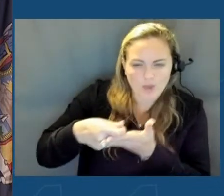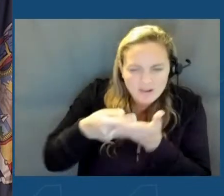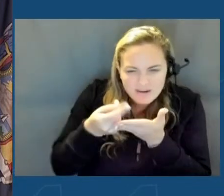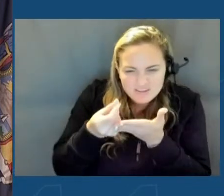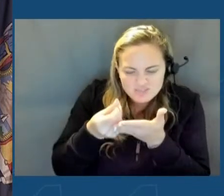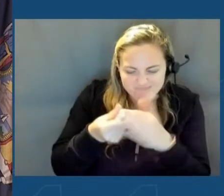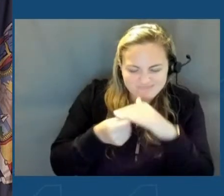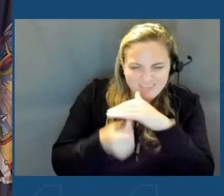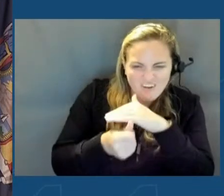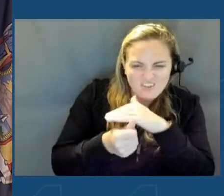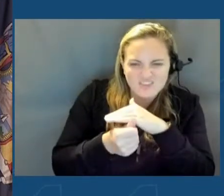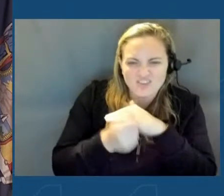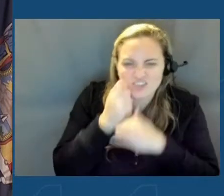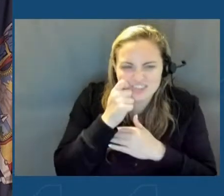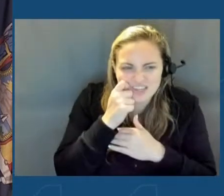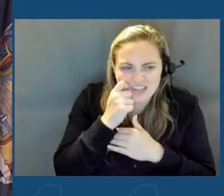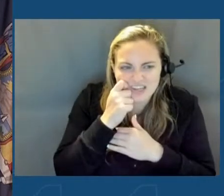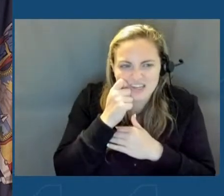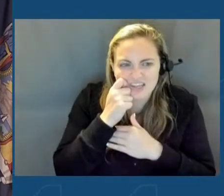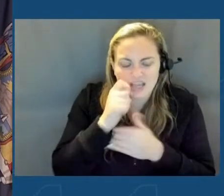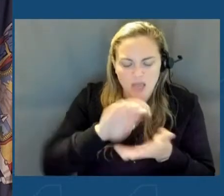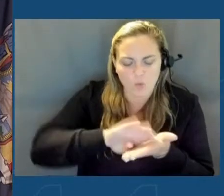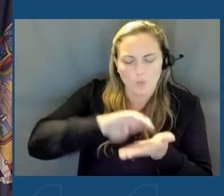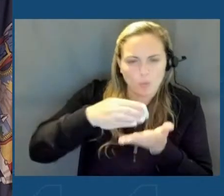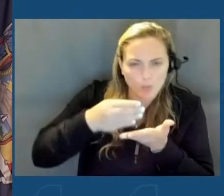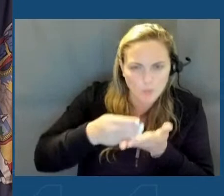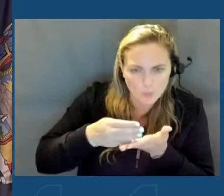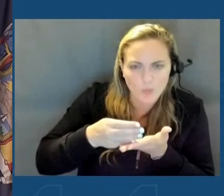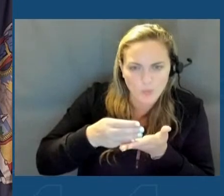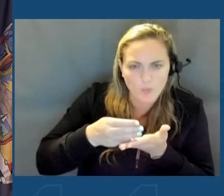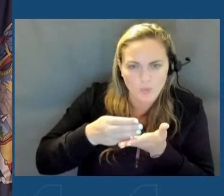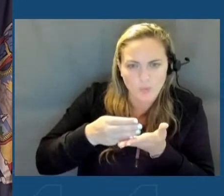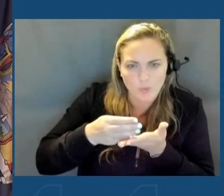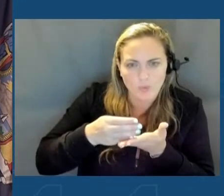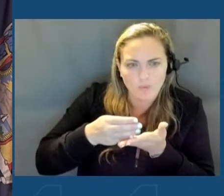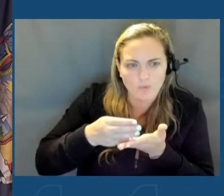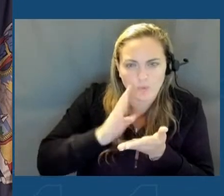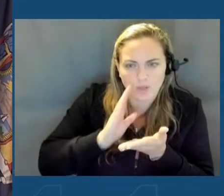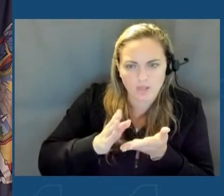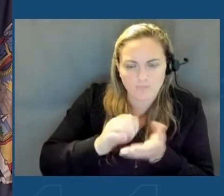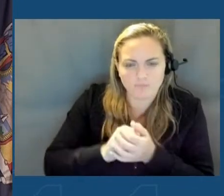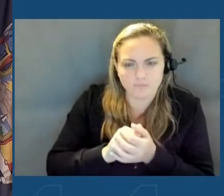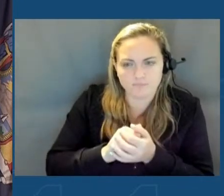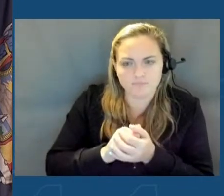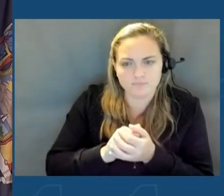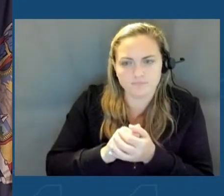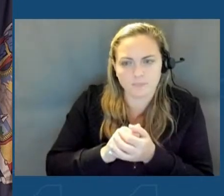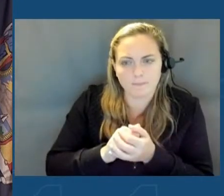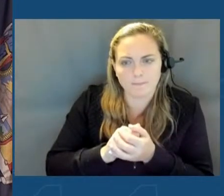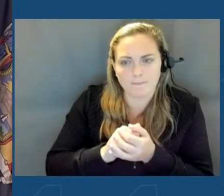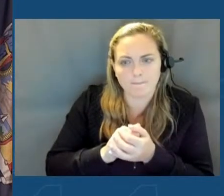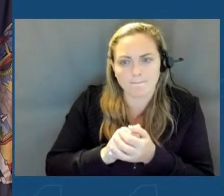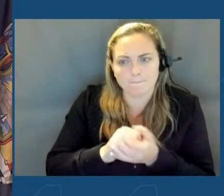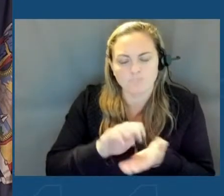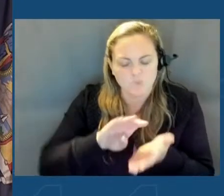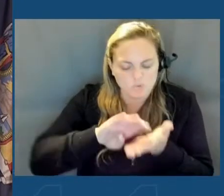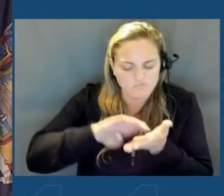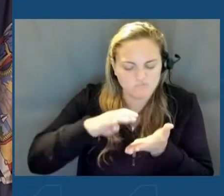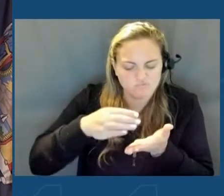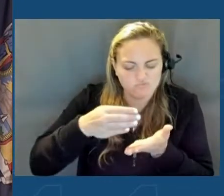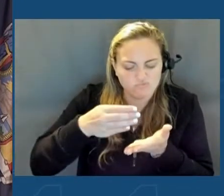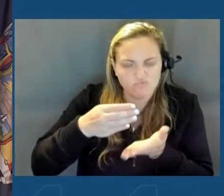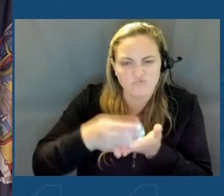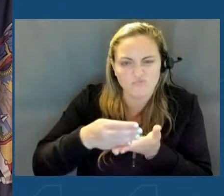of skin, you raise a bleb. It looks like a little mound is raised in your skin.